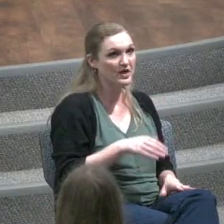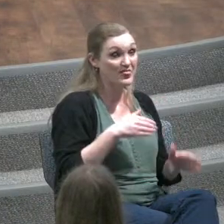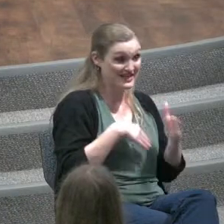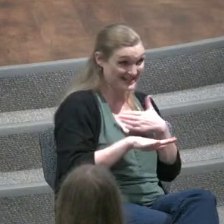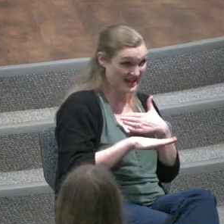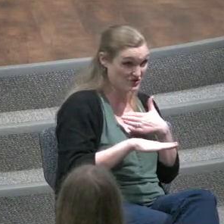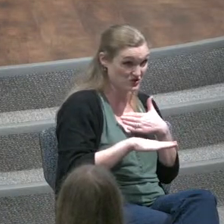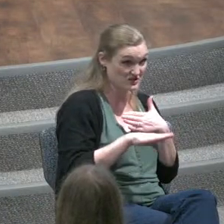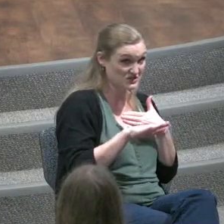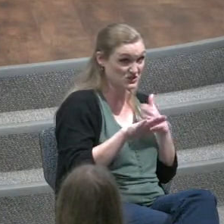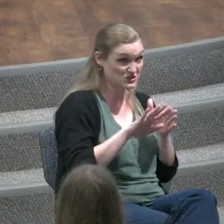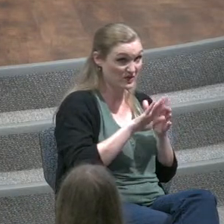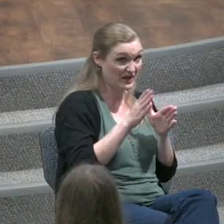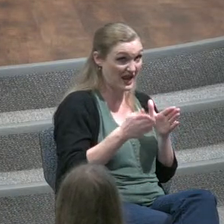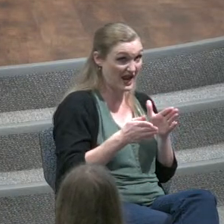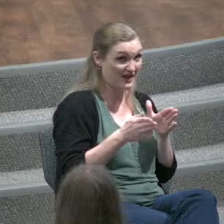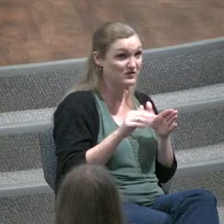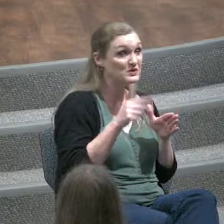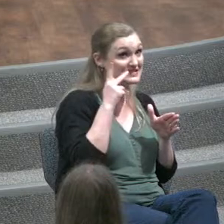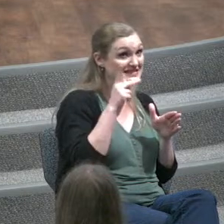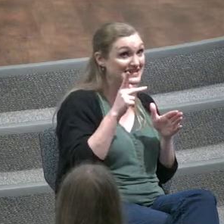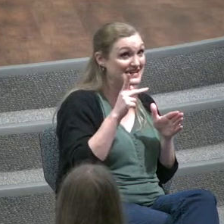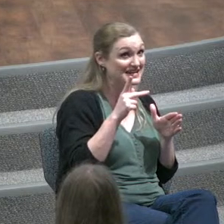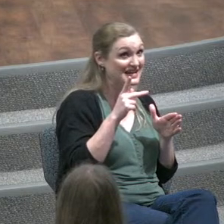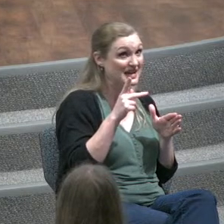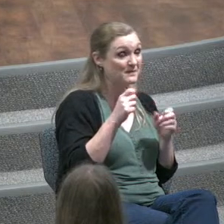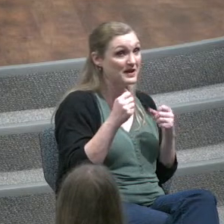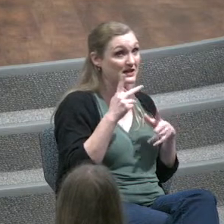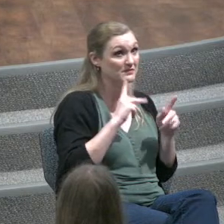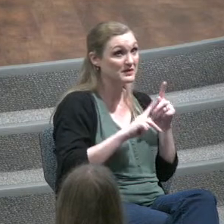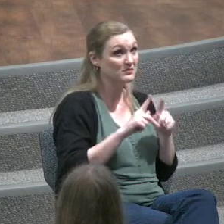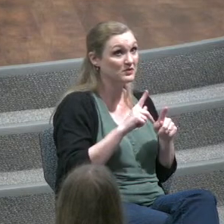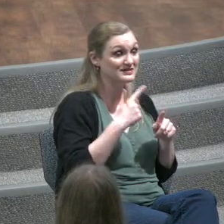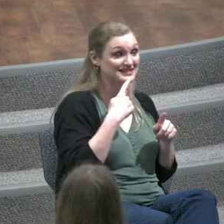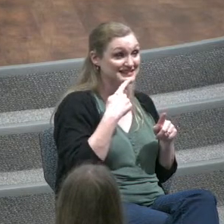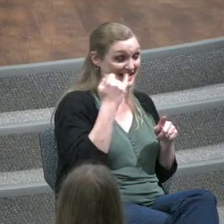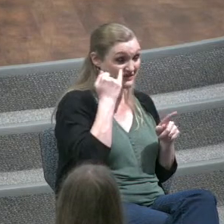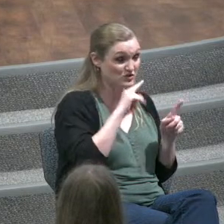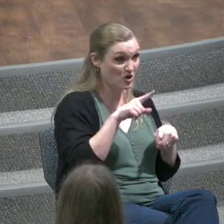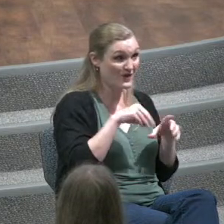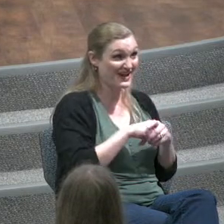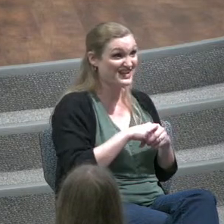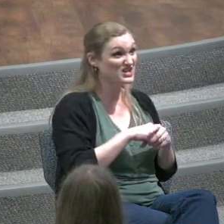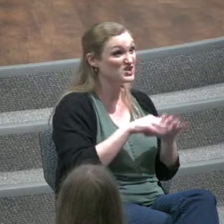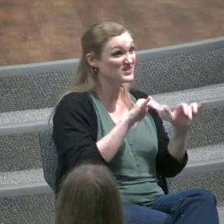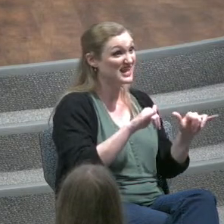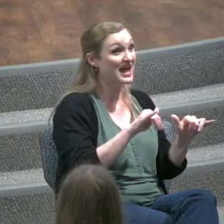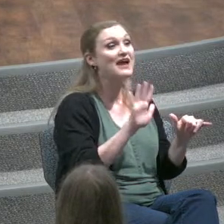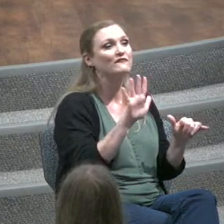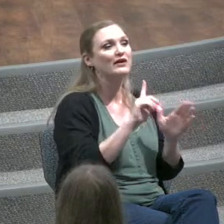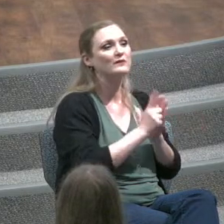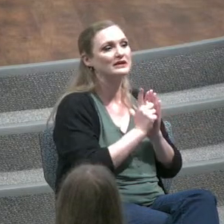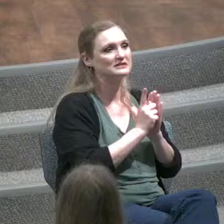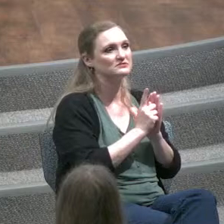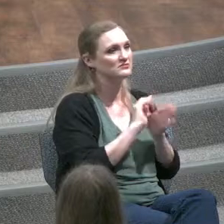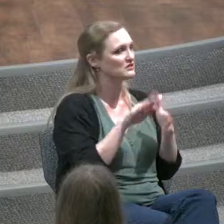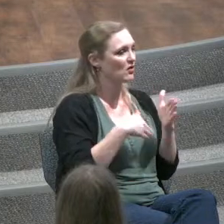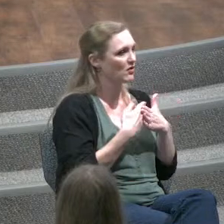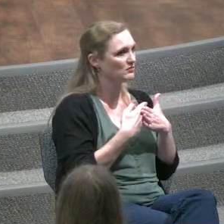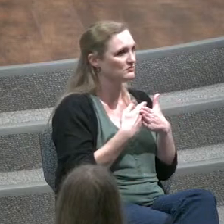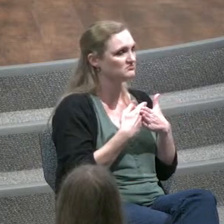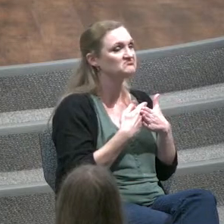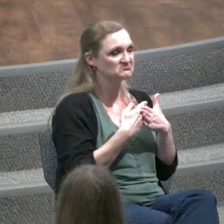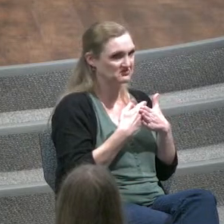the entrance to the cave. You can tell how much traffic they get because it says once you go in there, you've only got 5 minutes to stay in it. So